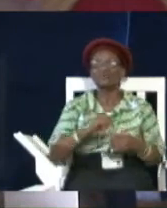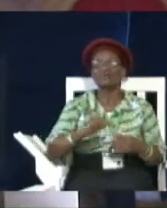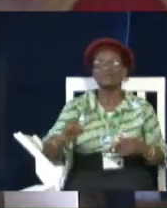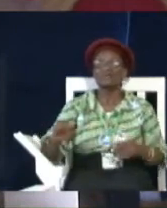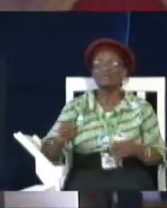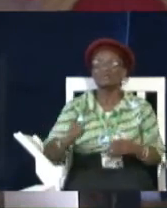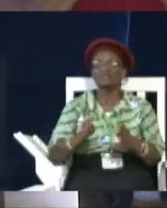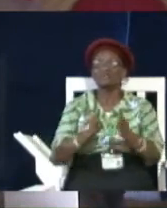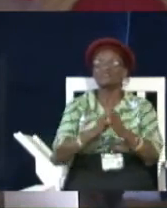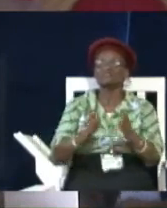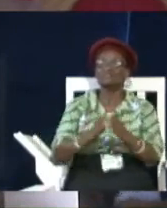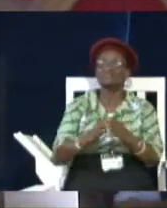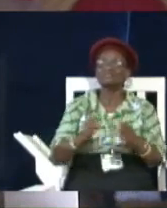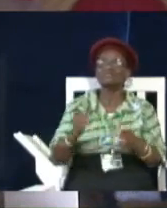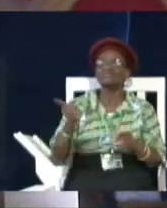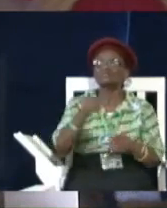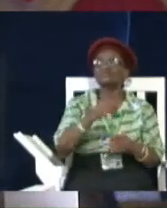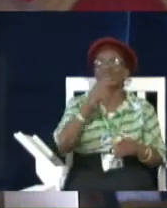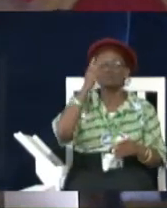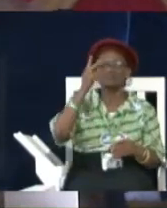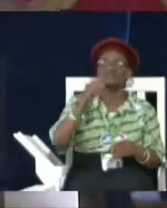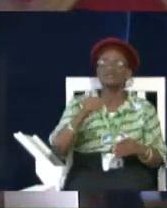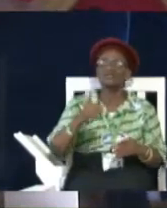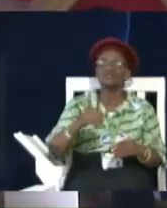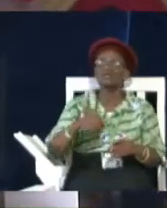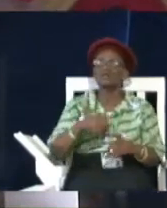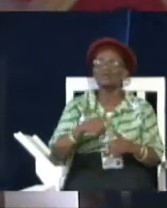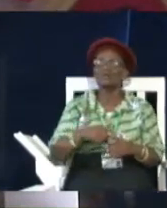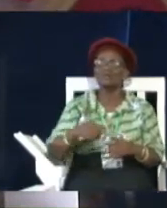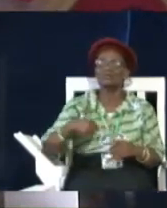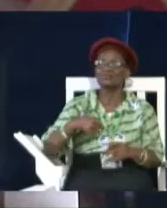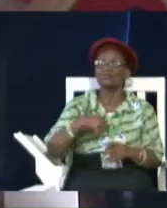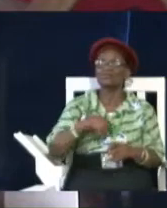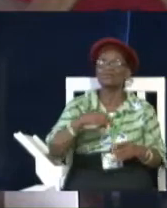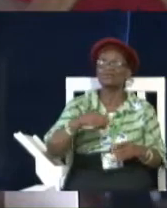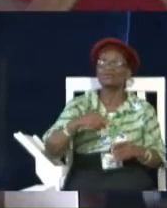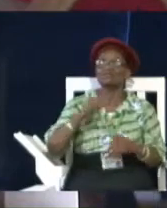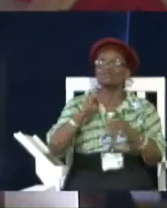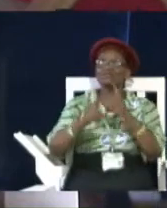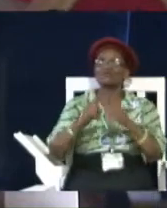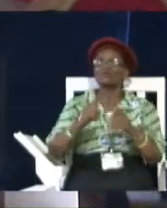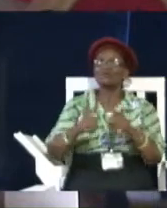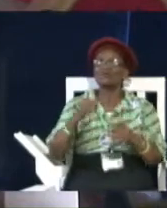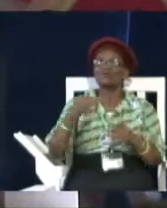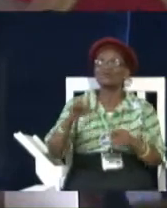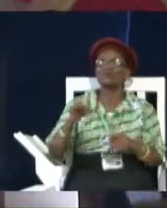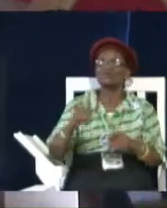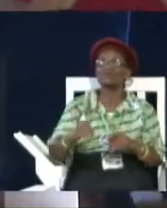portion, almost invariably your mind goes